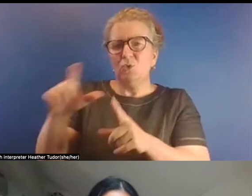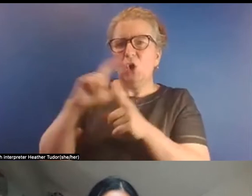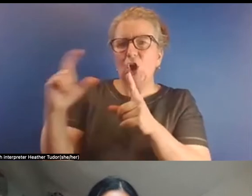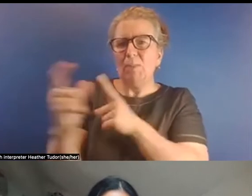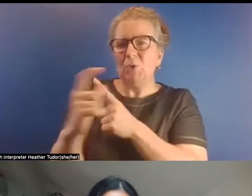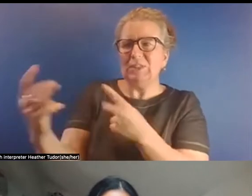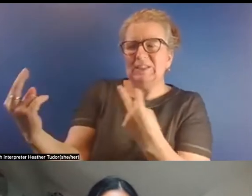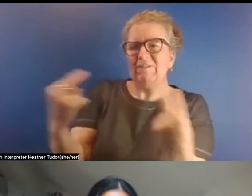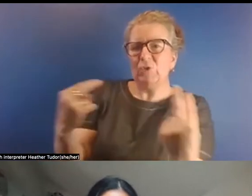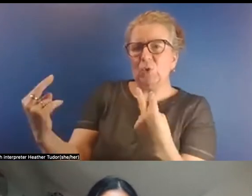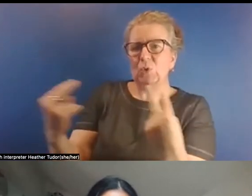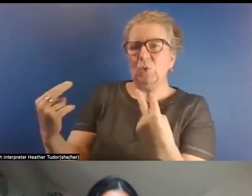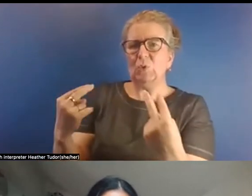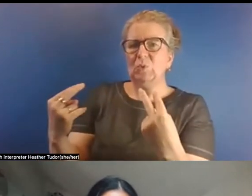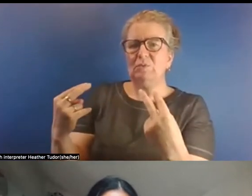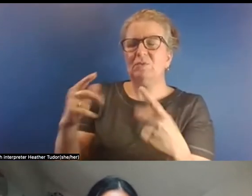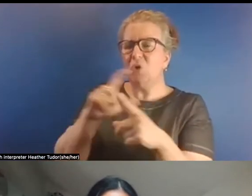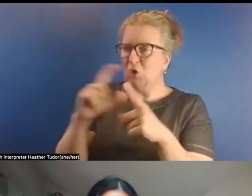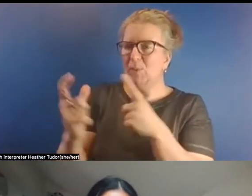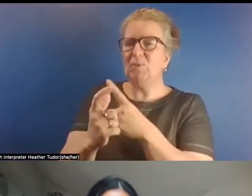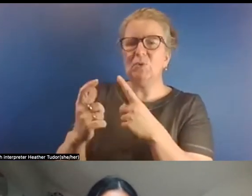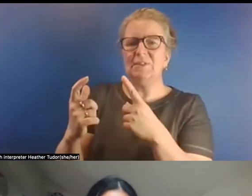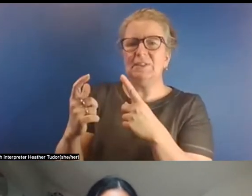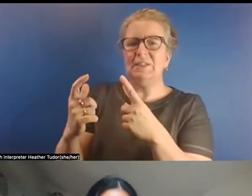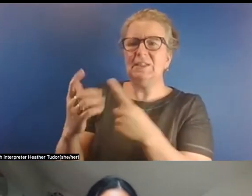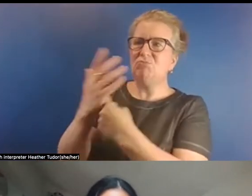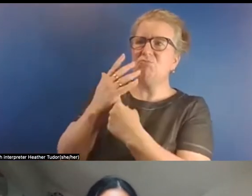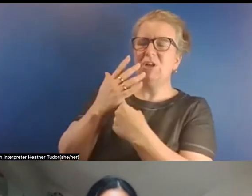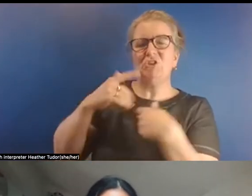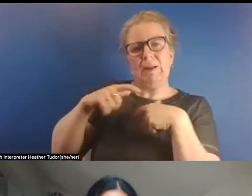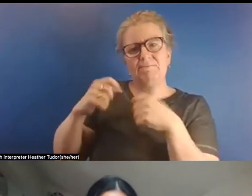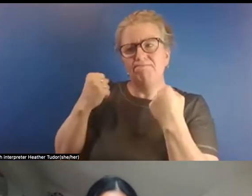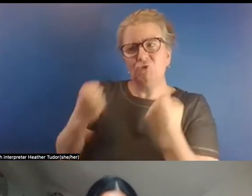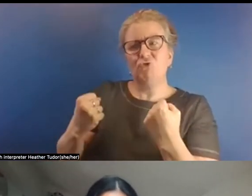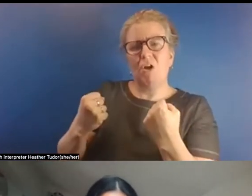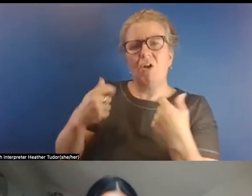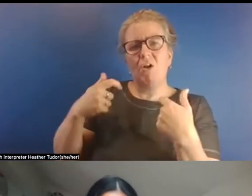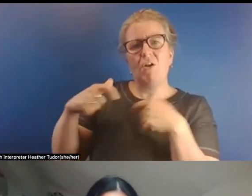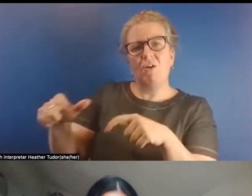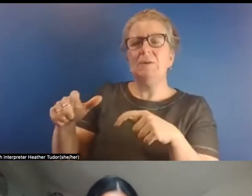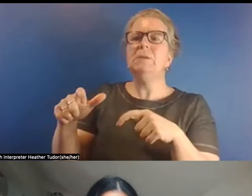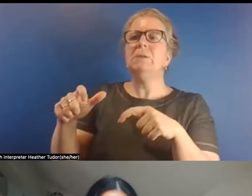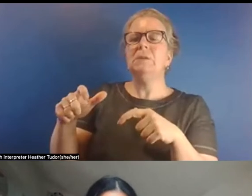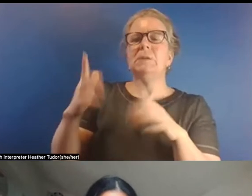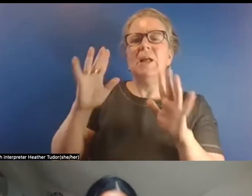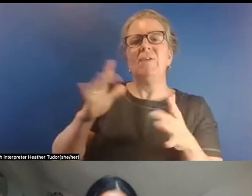just pushing people to sort of go with the social norms, which is such an